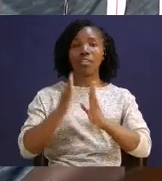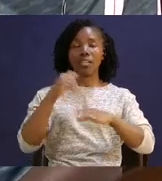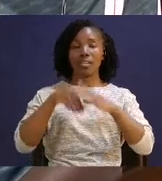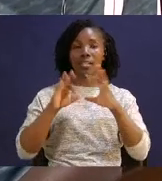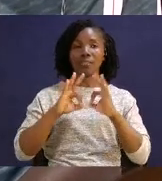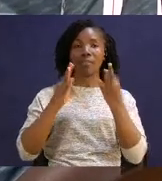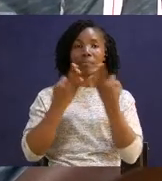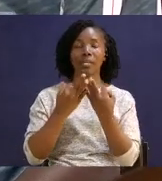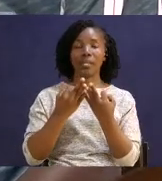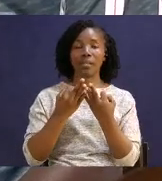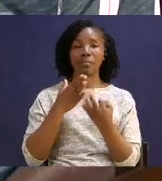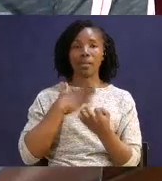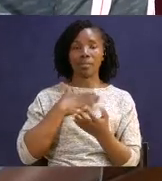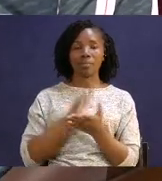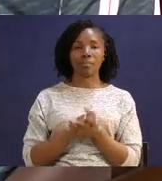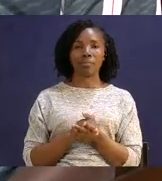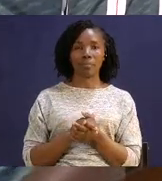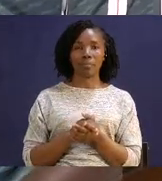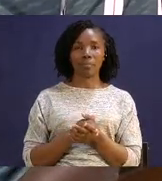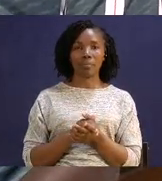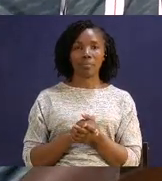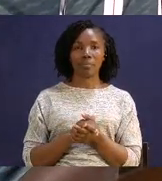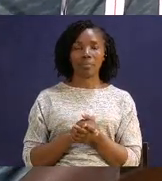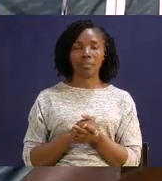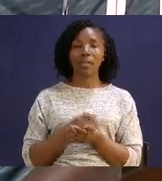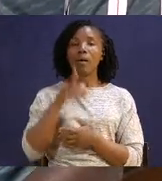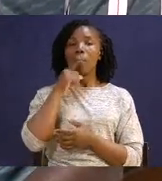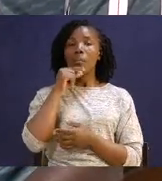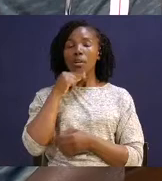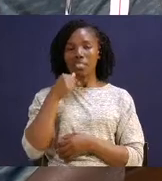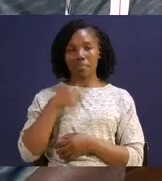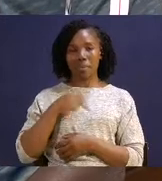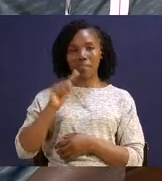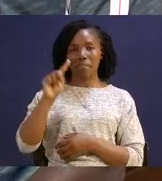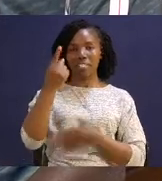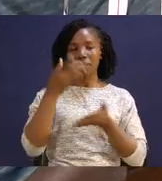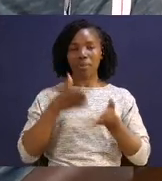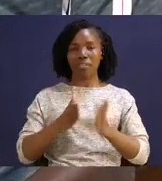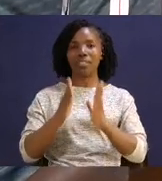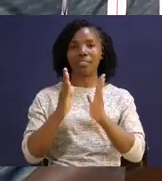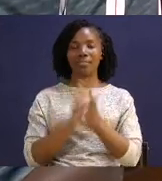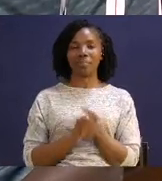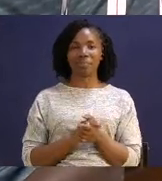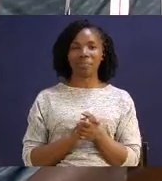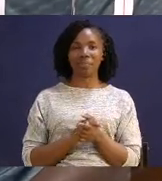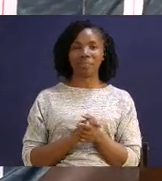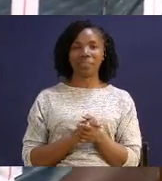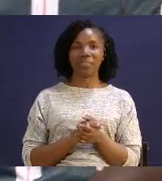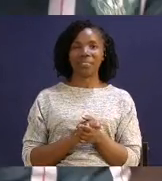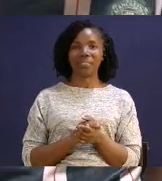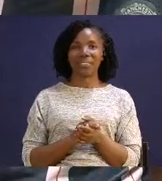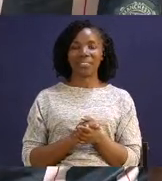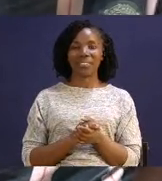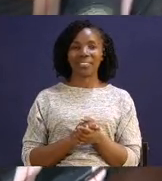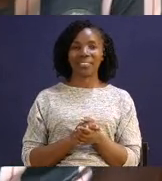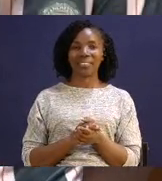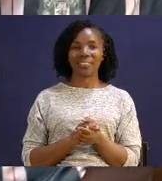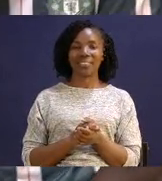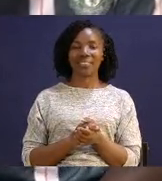I'm firstborn. Ah. In boys. In boys? Yeah. So there's a girl who is older? Yeah. Okay.